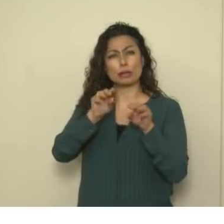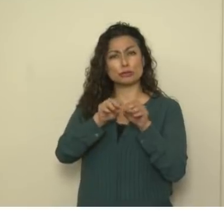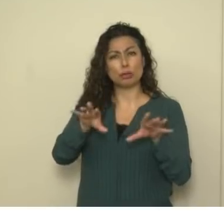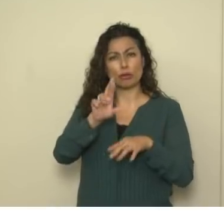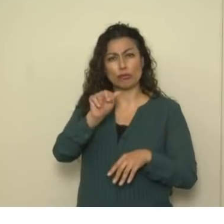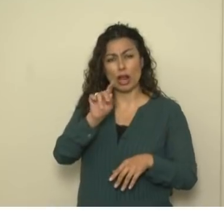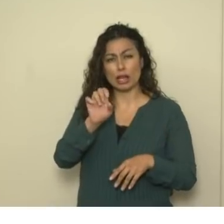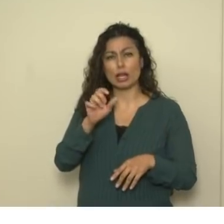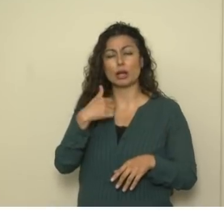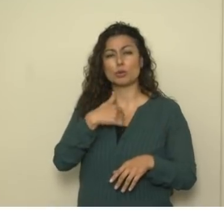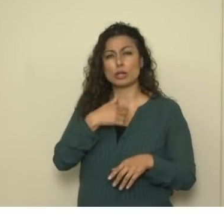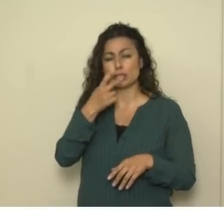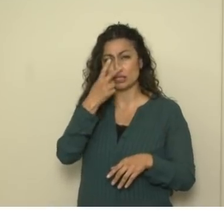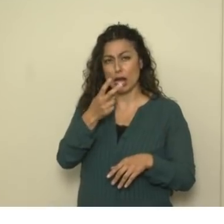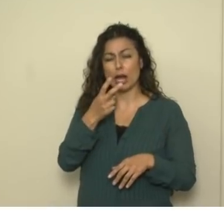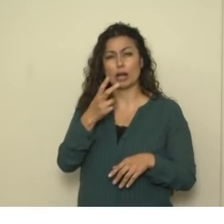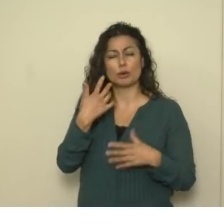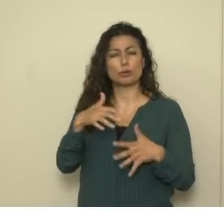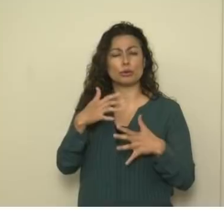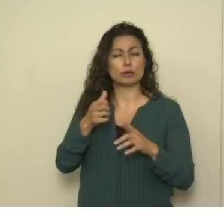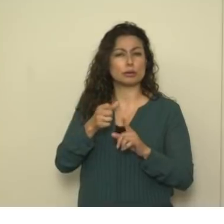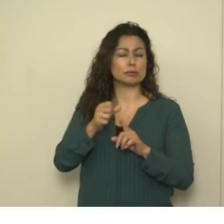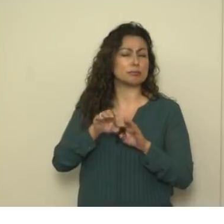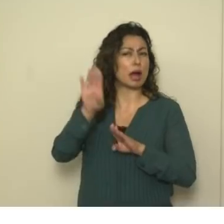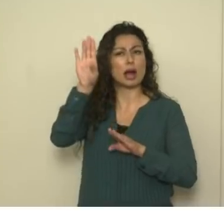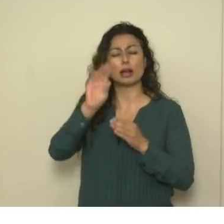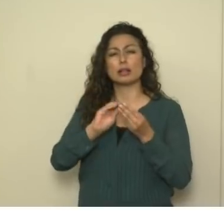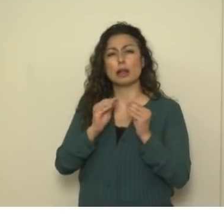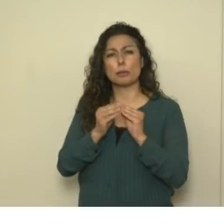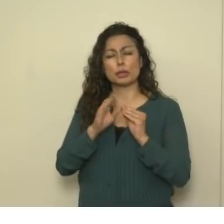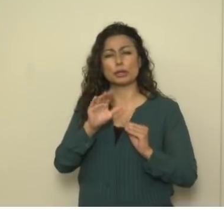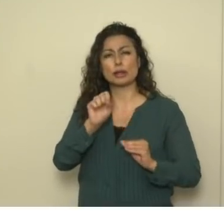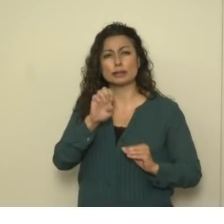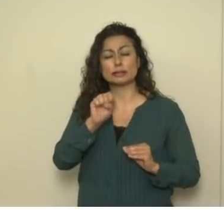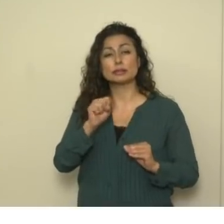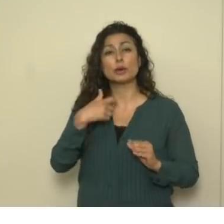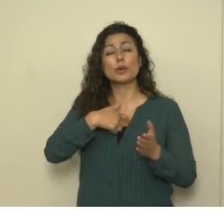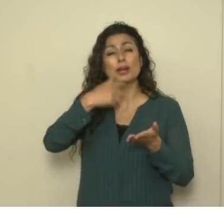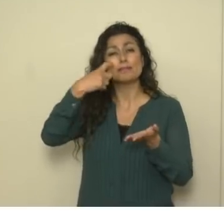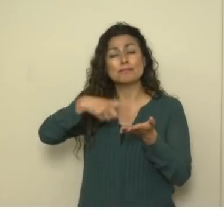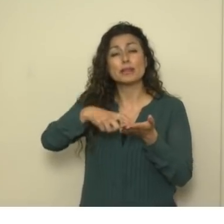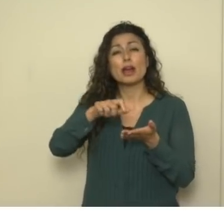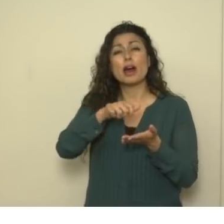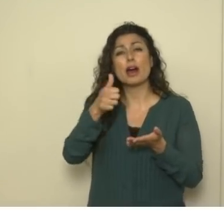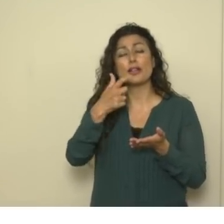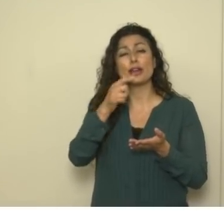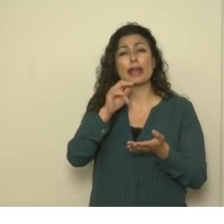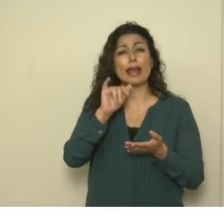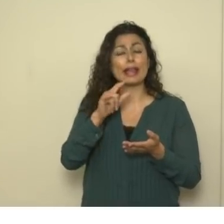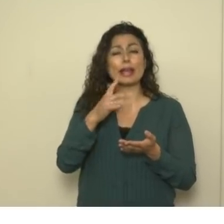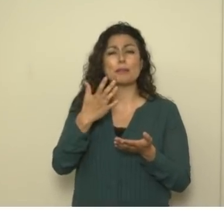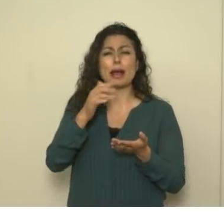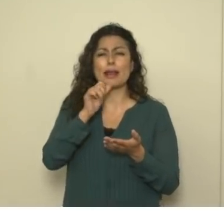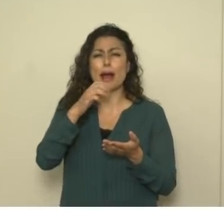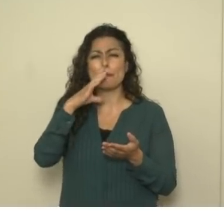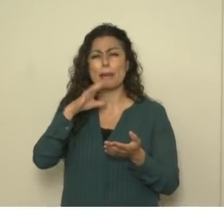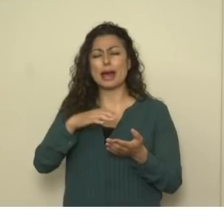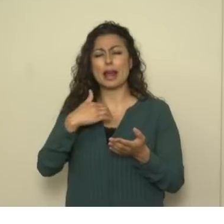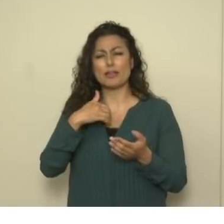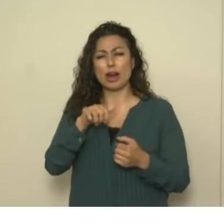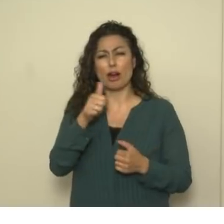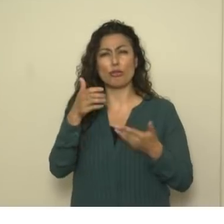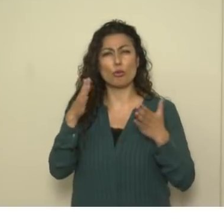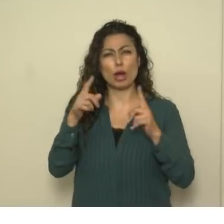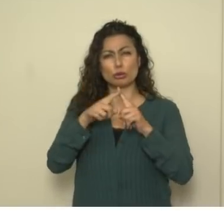it was 1 and we had a record number of cases is we're realizing that, like the other gating criteria, it might not be bad to have at least another way